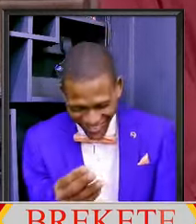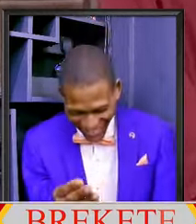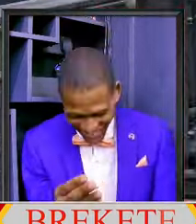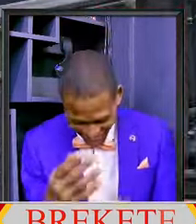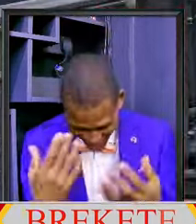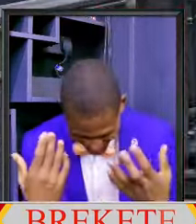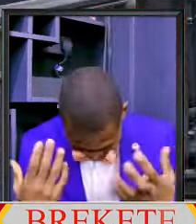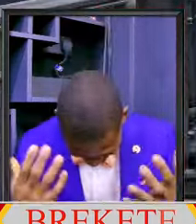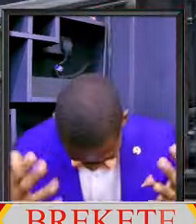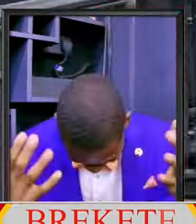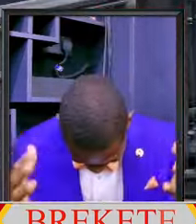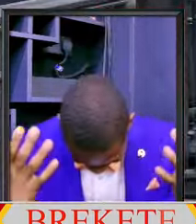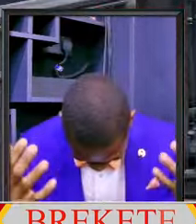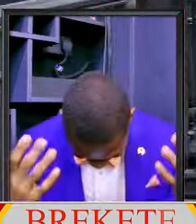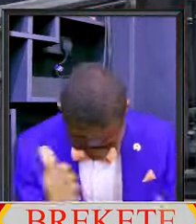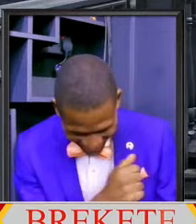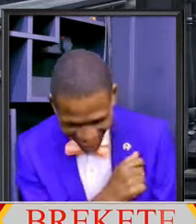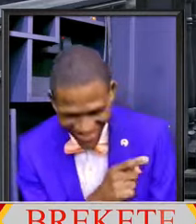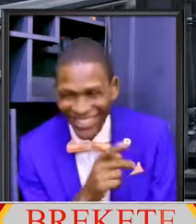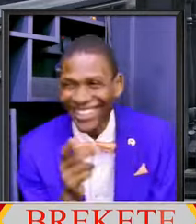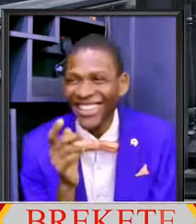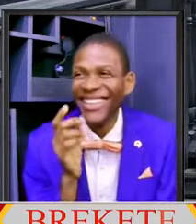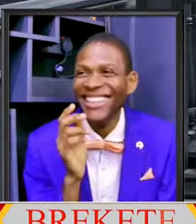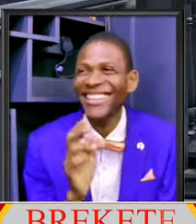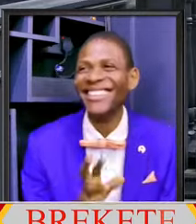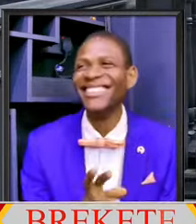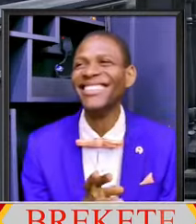Let's appreciate her.